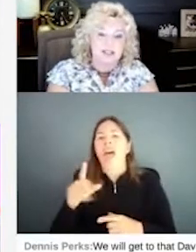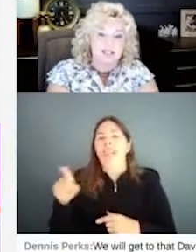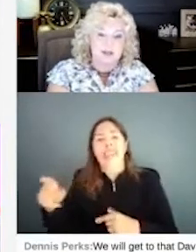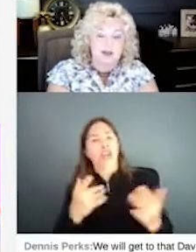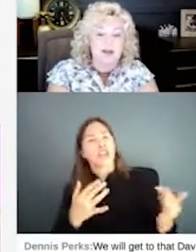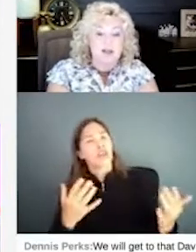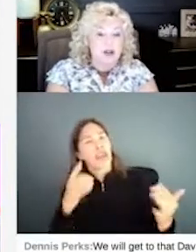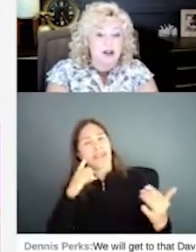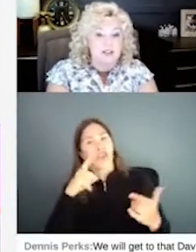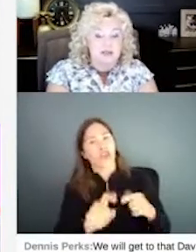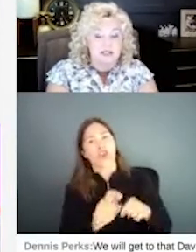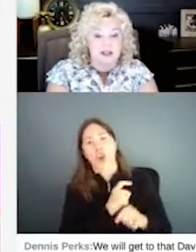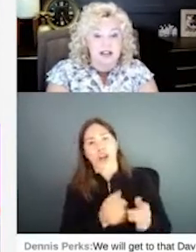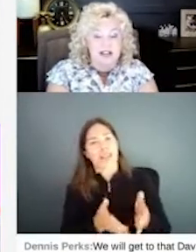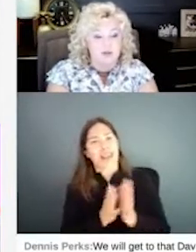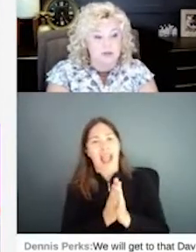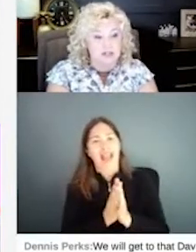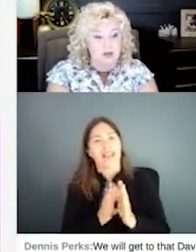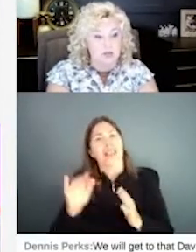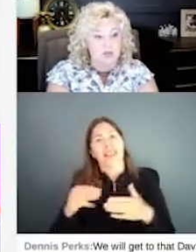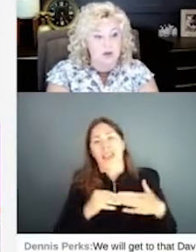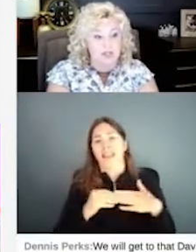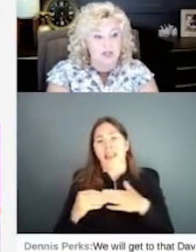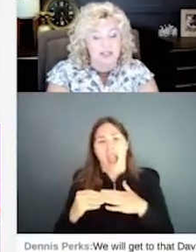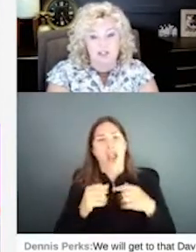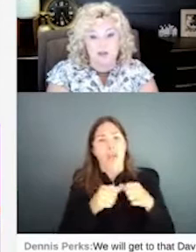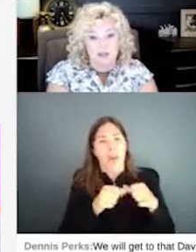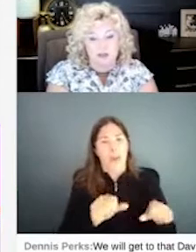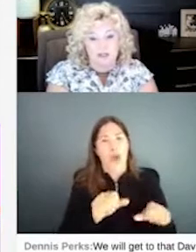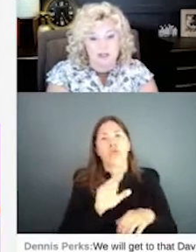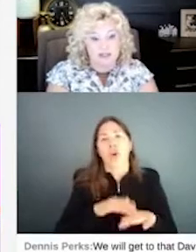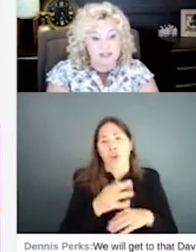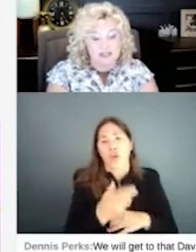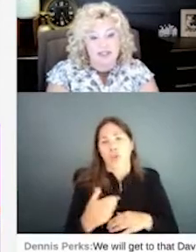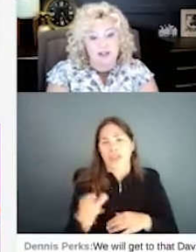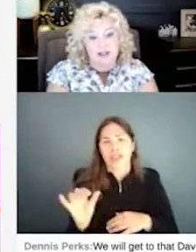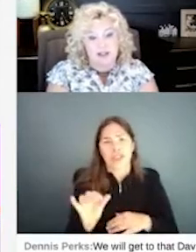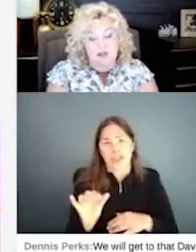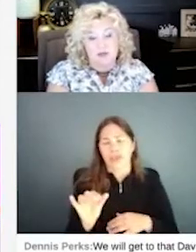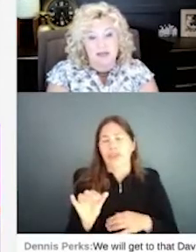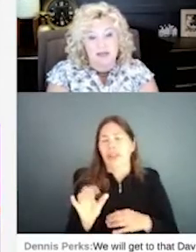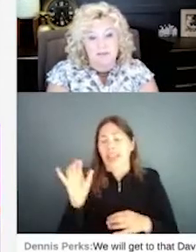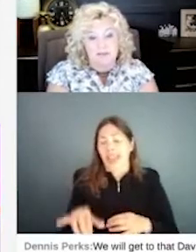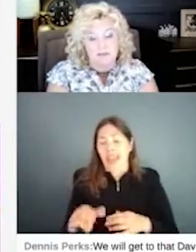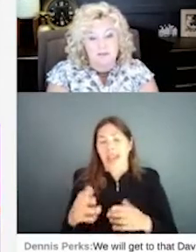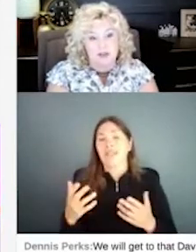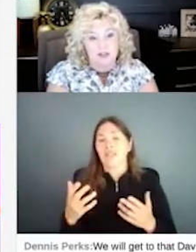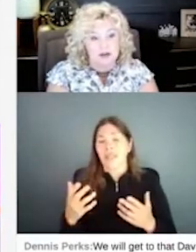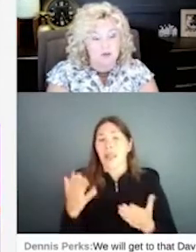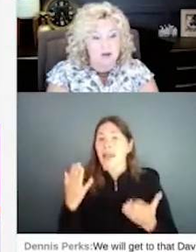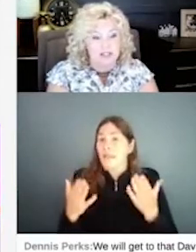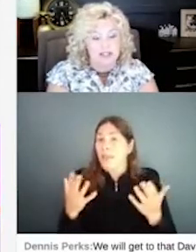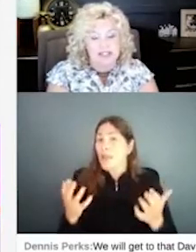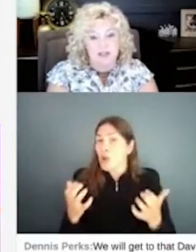help out. But also this guide that I'll post to the session resources is also one you might want